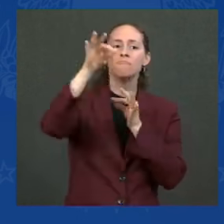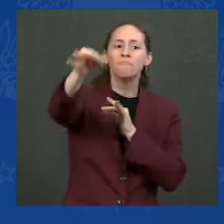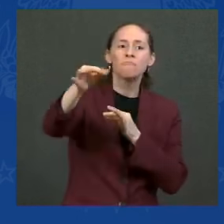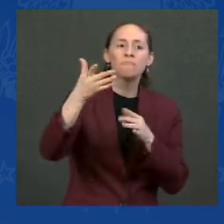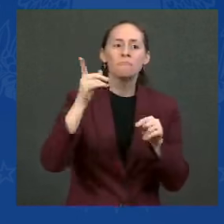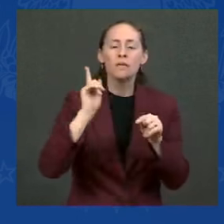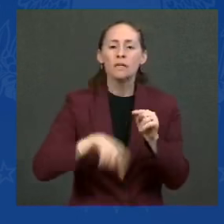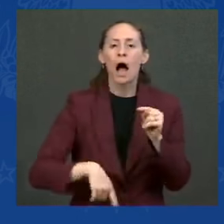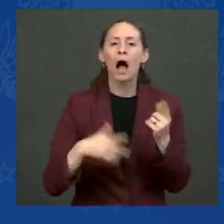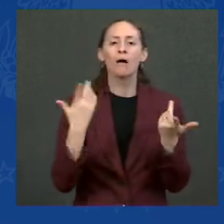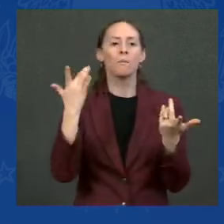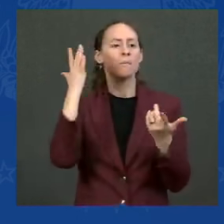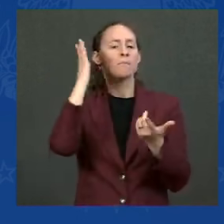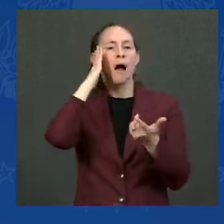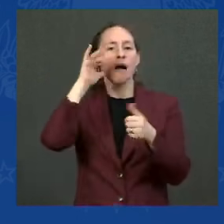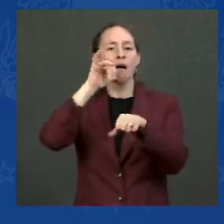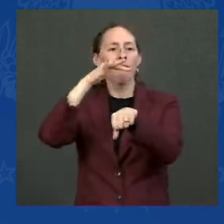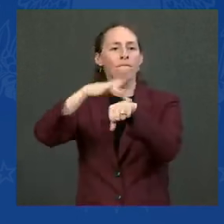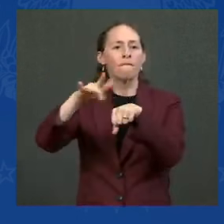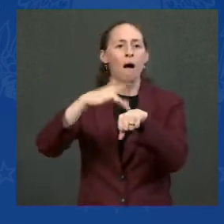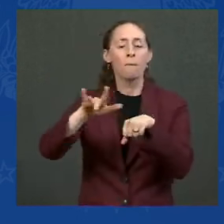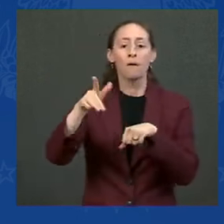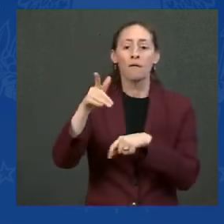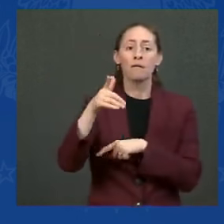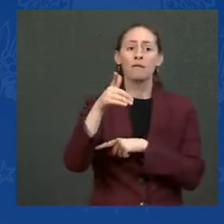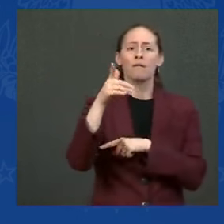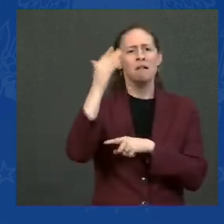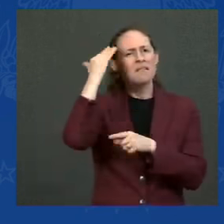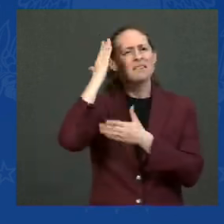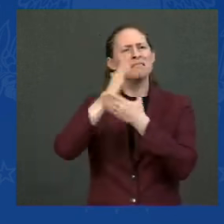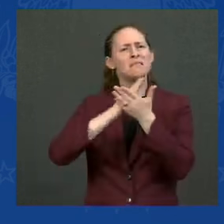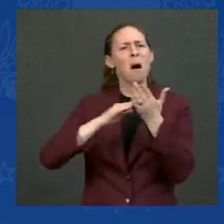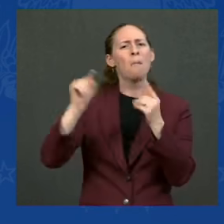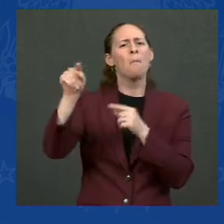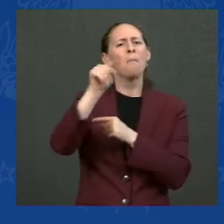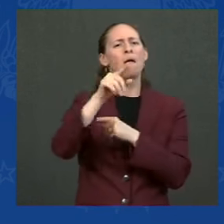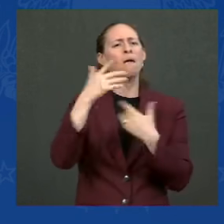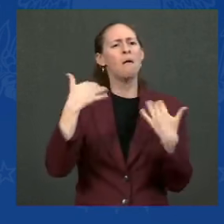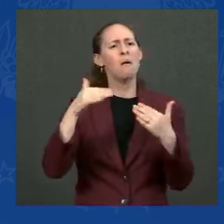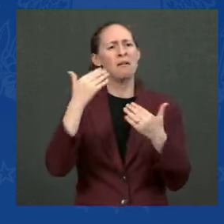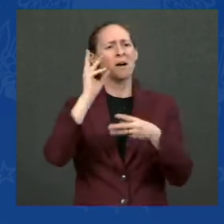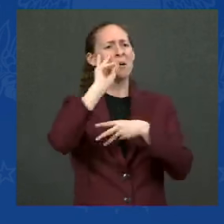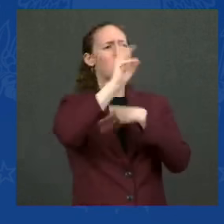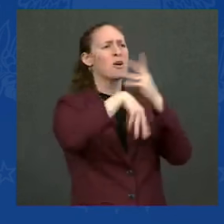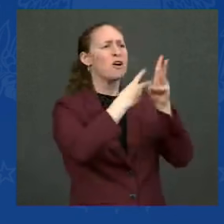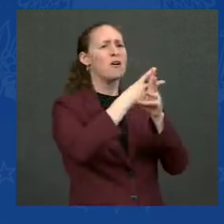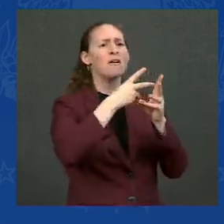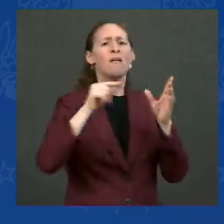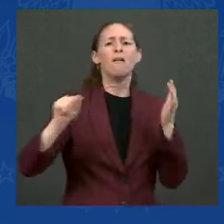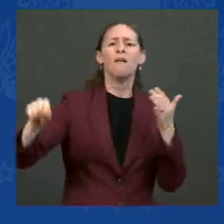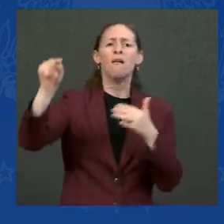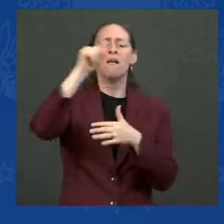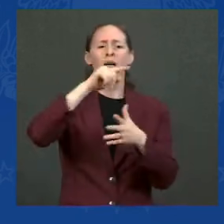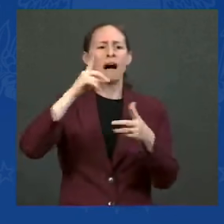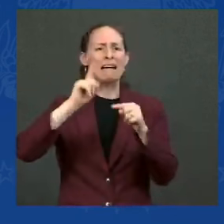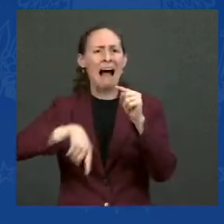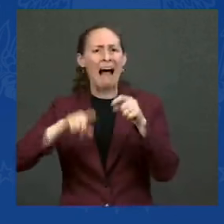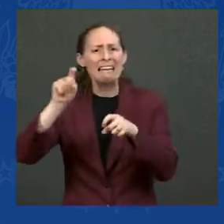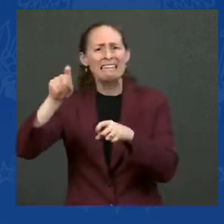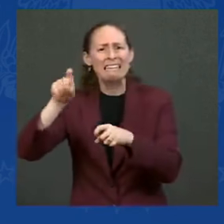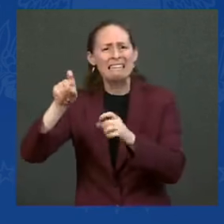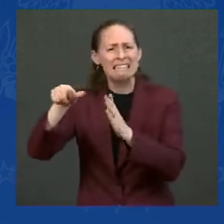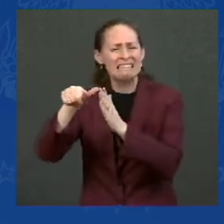to die in many cases, but some places in the world, that's happening. You can't even get to do the elective surgery